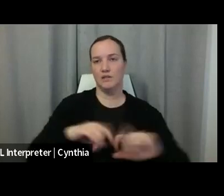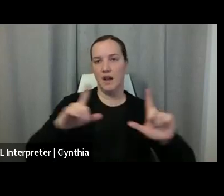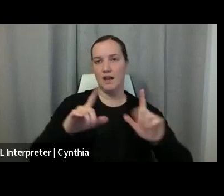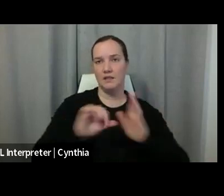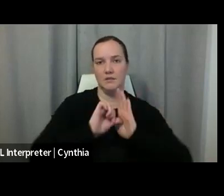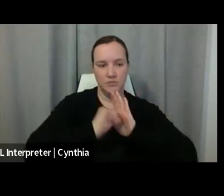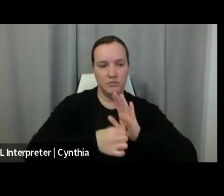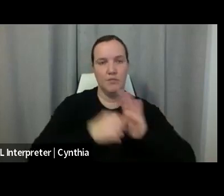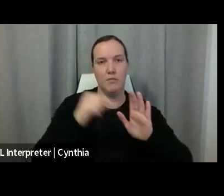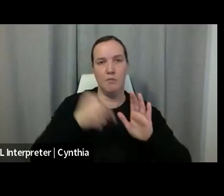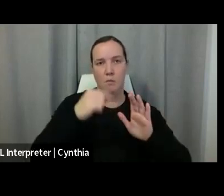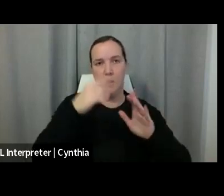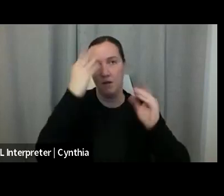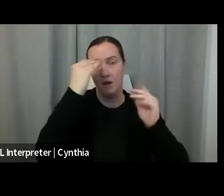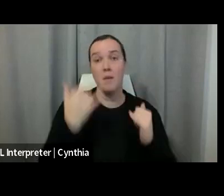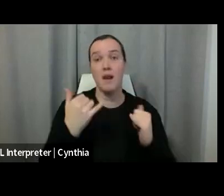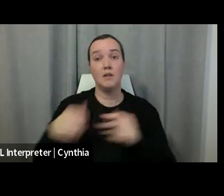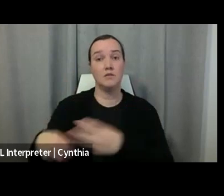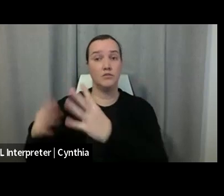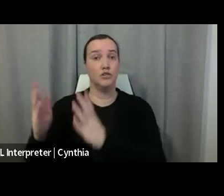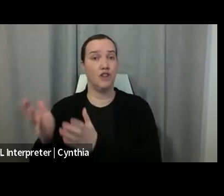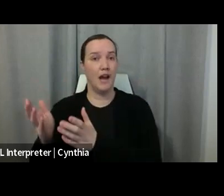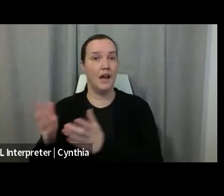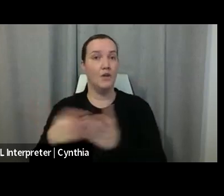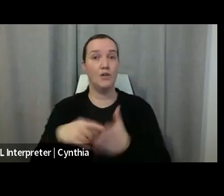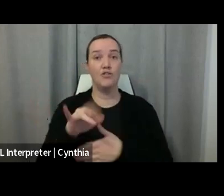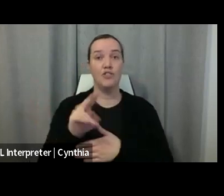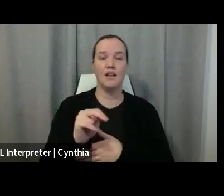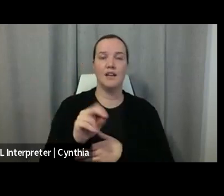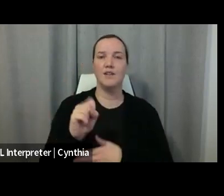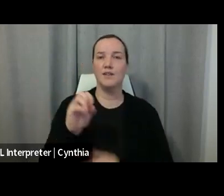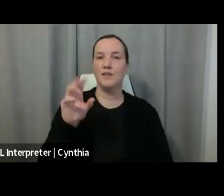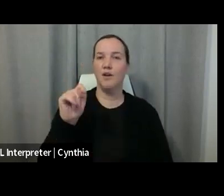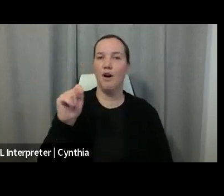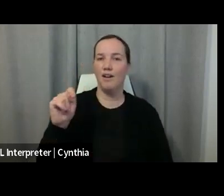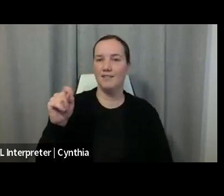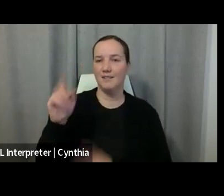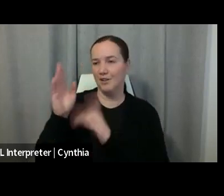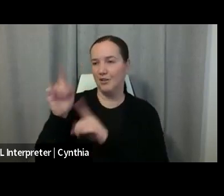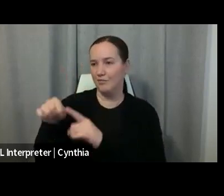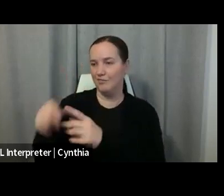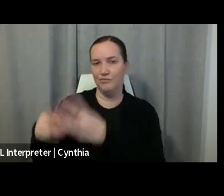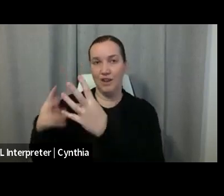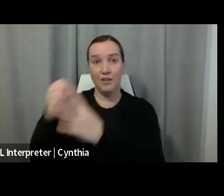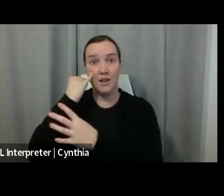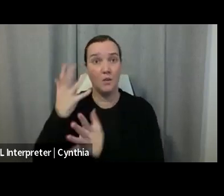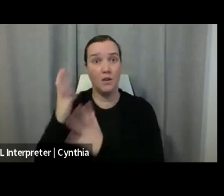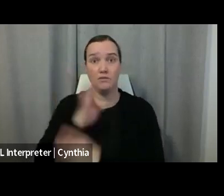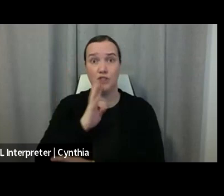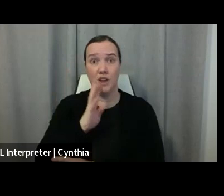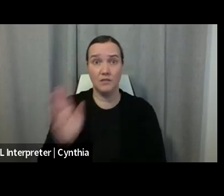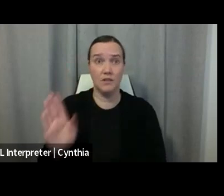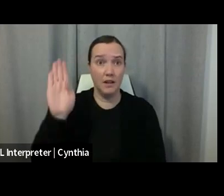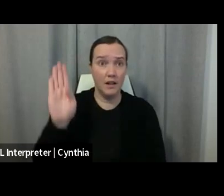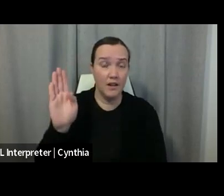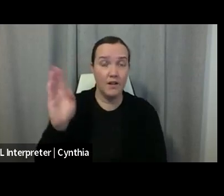we're talking about. But in the chat, or even just to check in, and Scott's paying attention to who might want to chat, so put your hand up or let him know, or if you